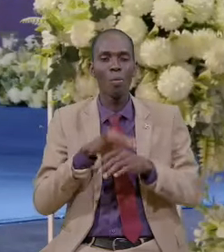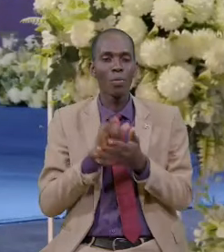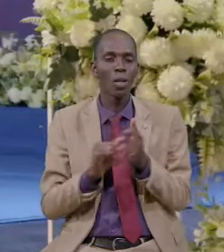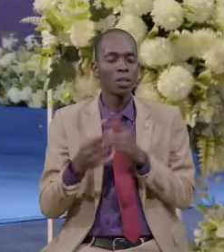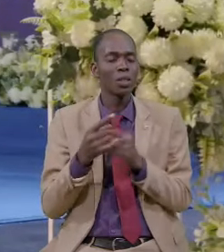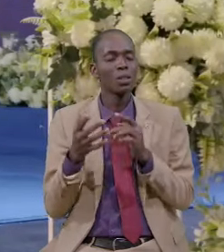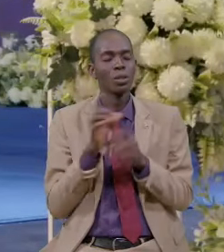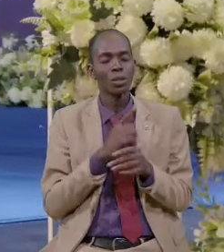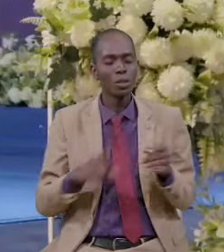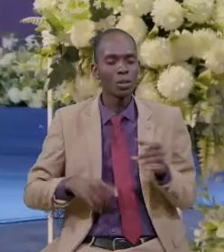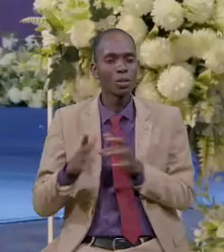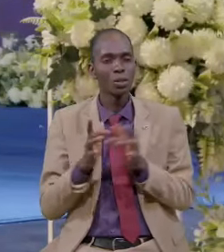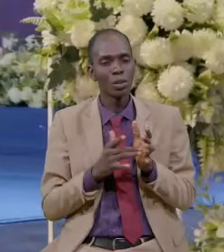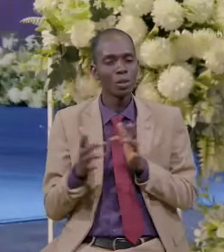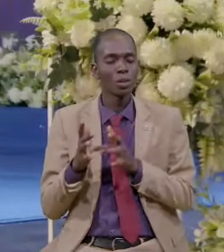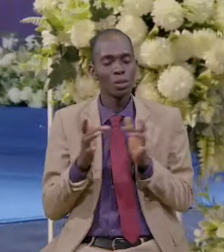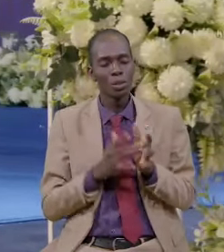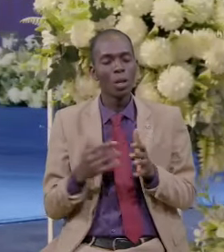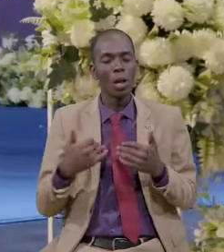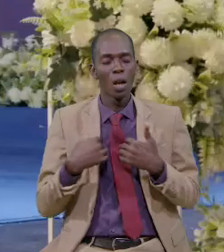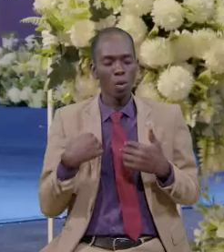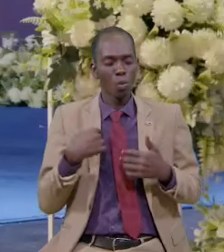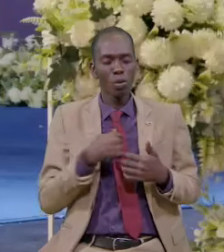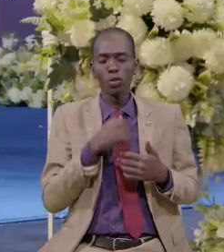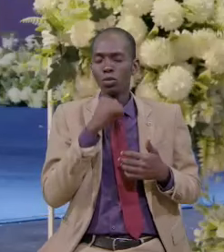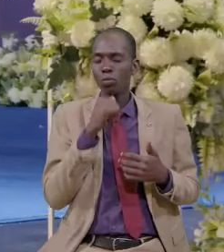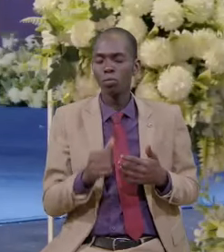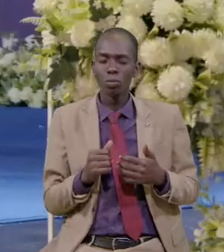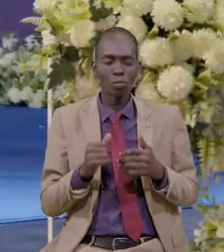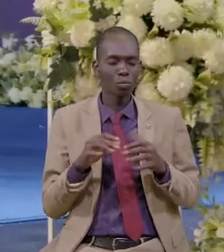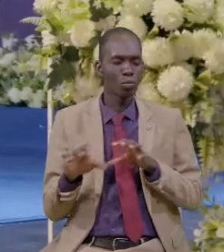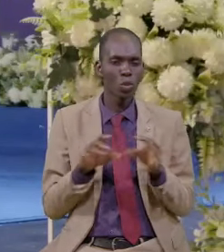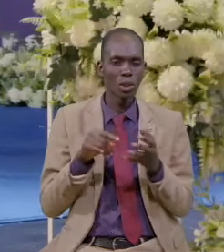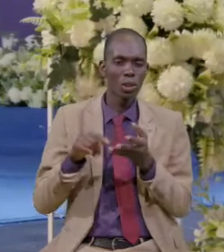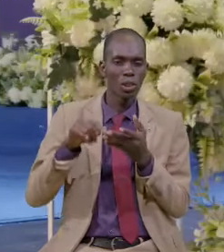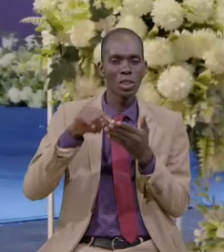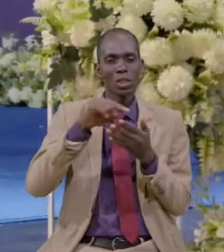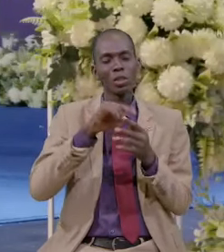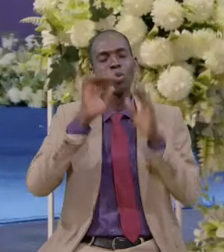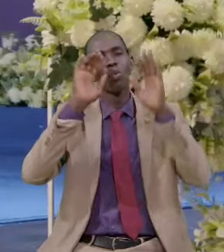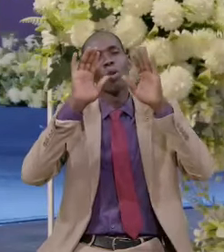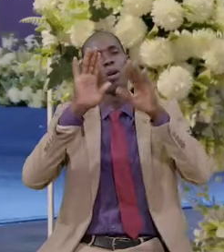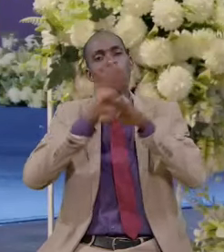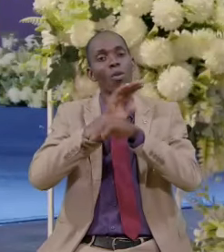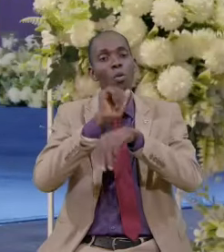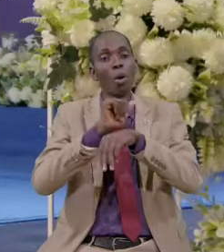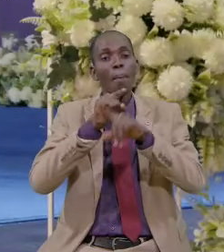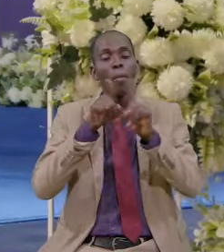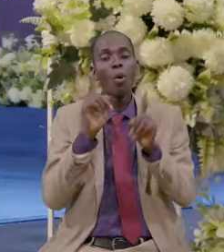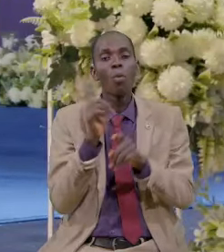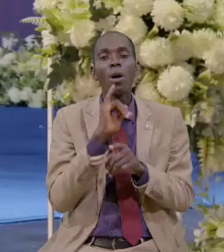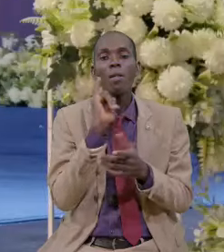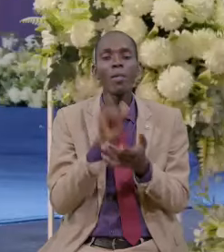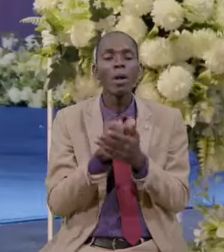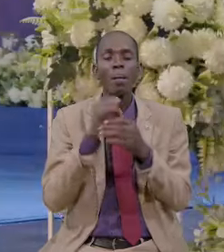we done many wonderful works? Yes, that's power. But where is that power coming from?